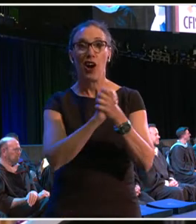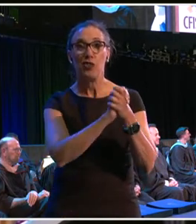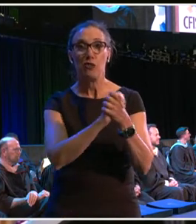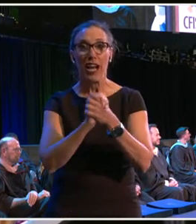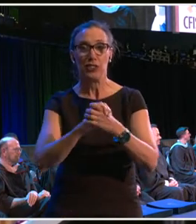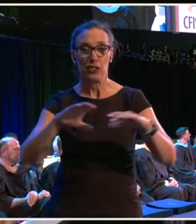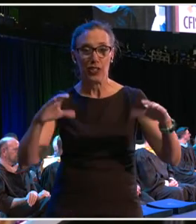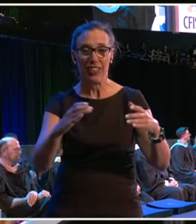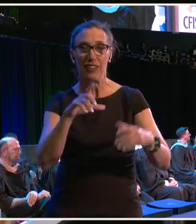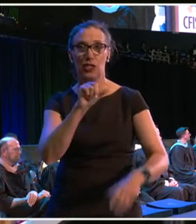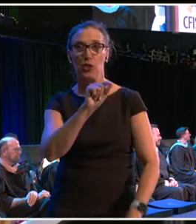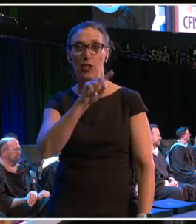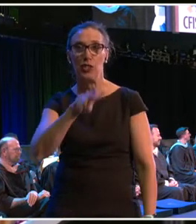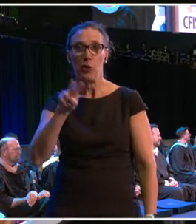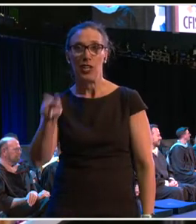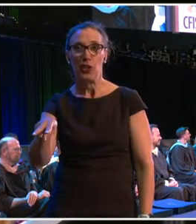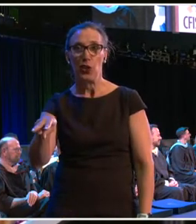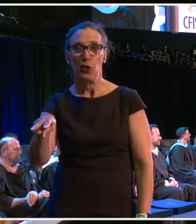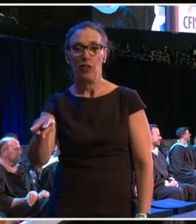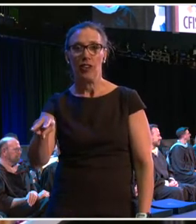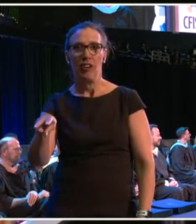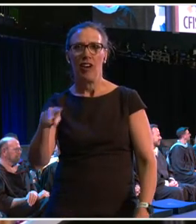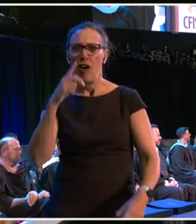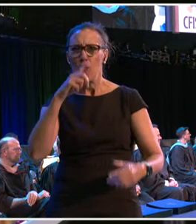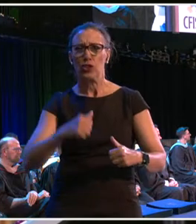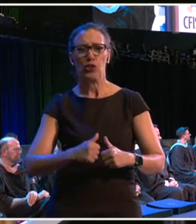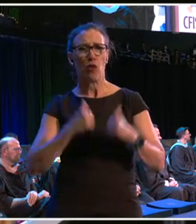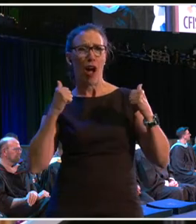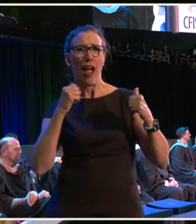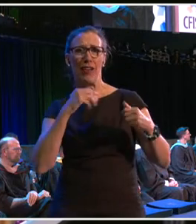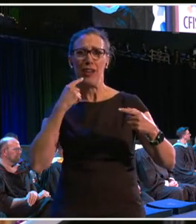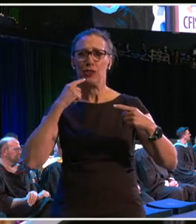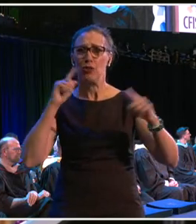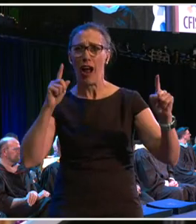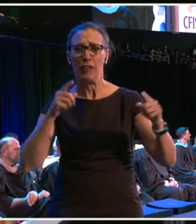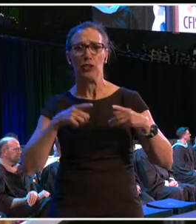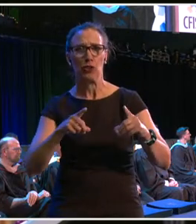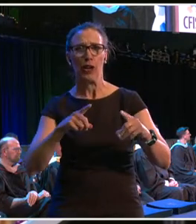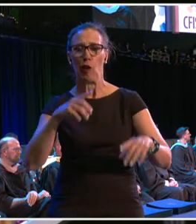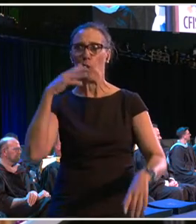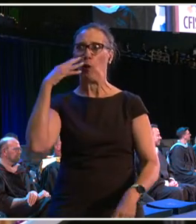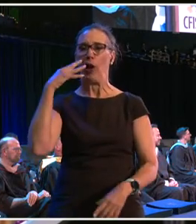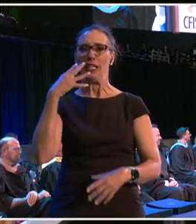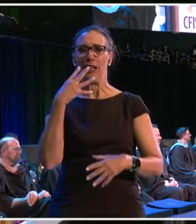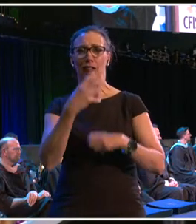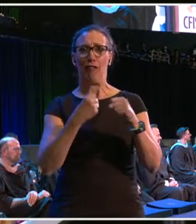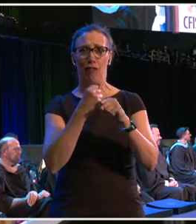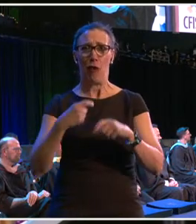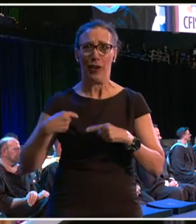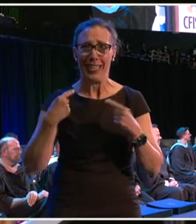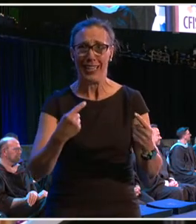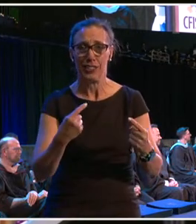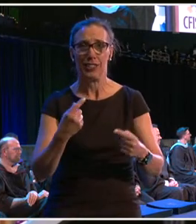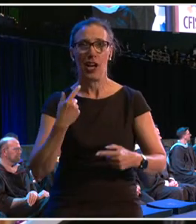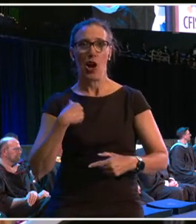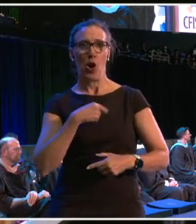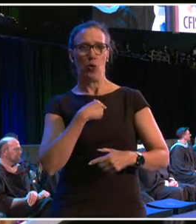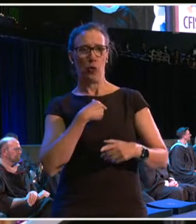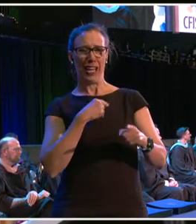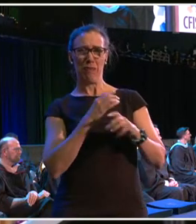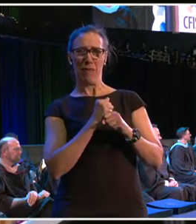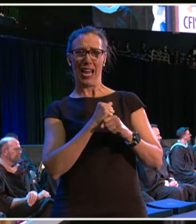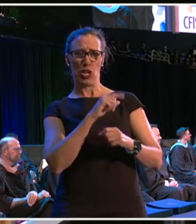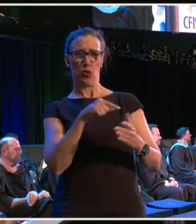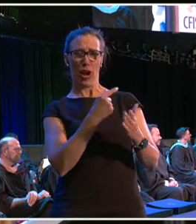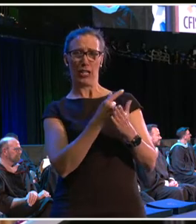Congratulations to the class of 2022 for surviving and thriving during these crazy few years. We made graduating with